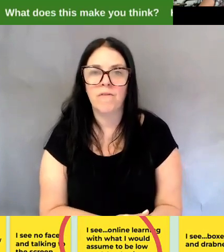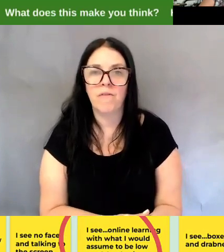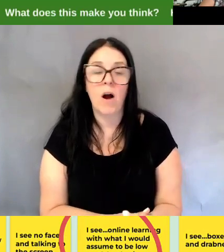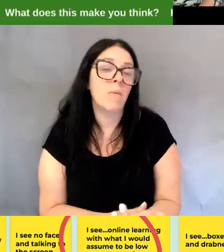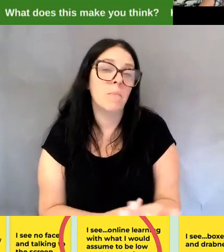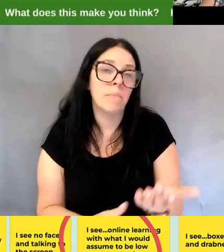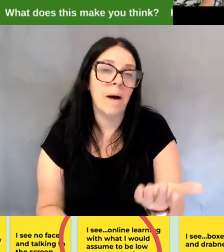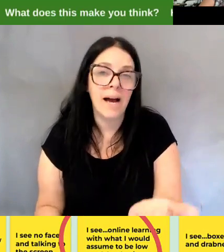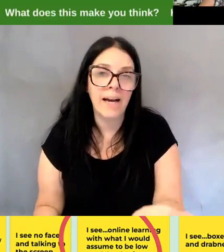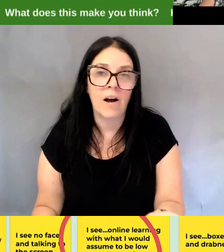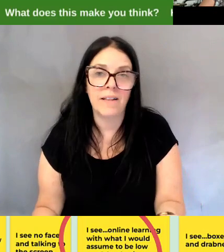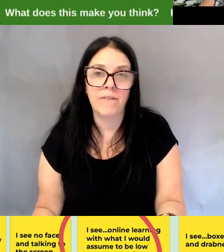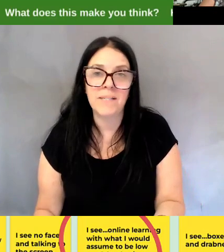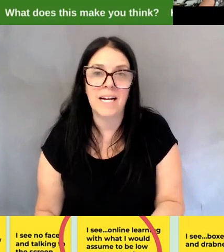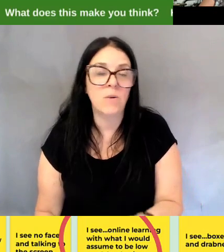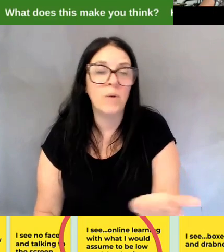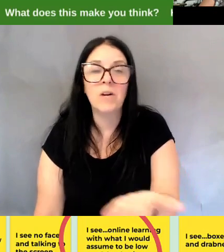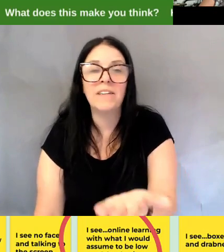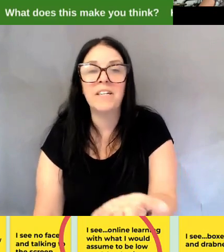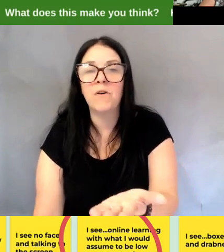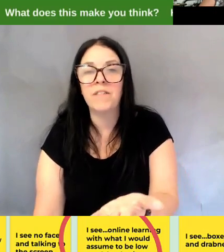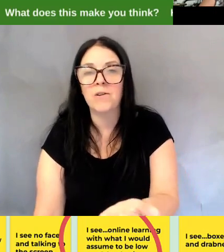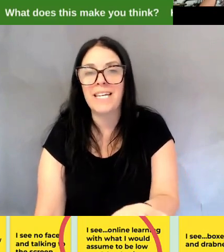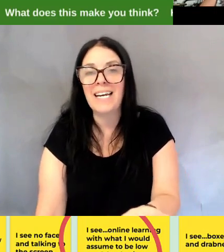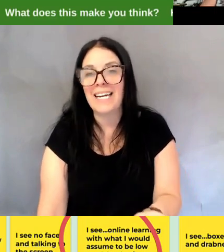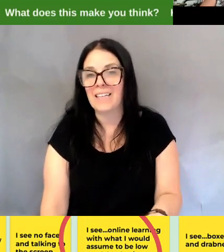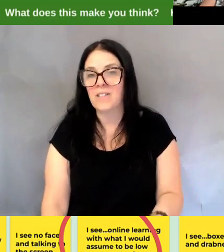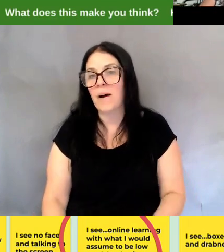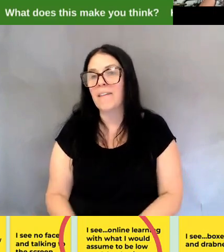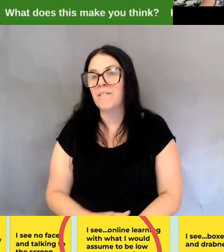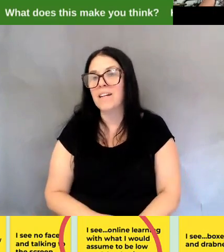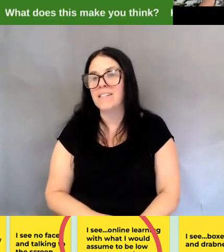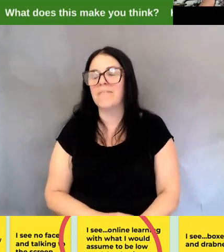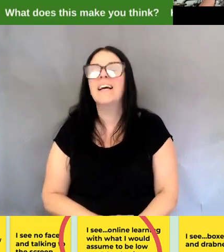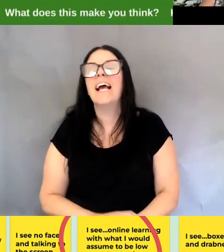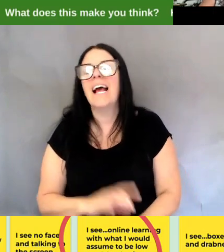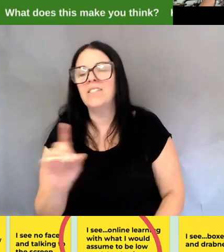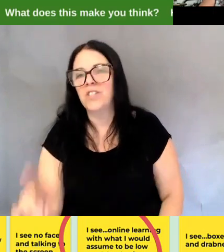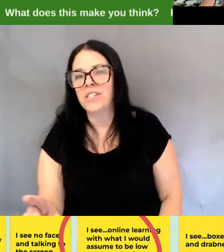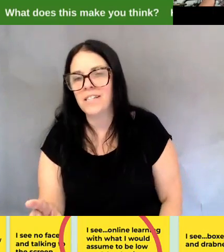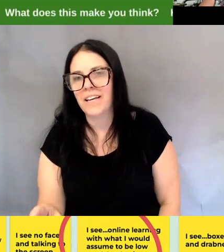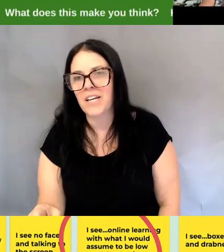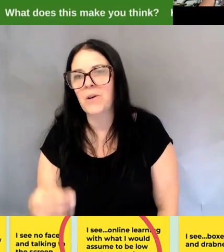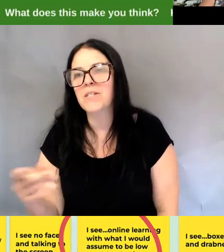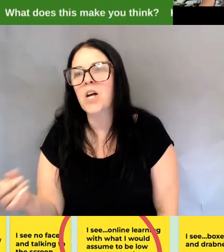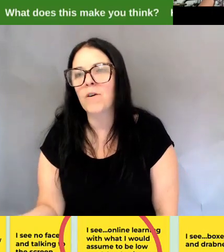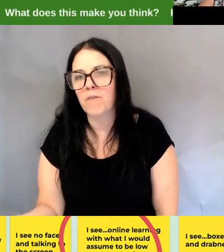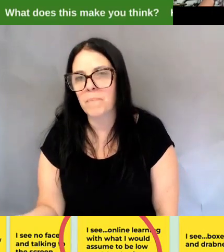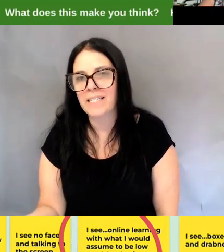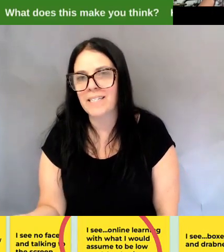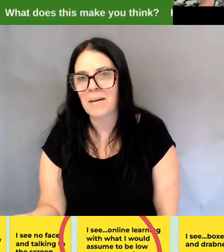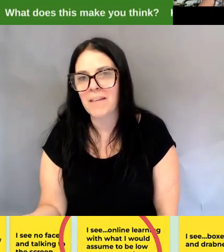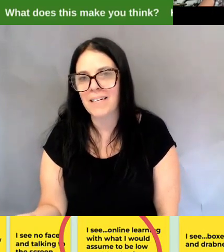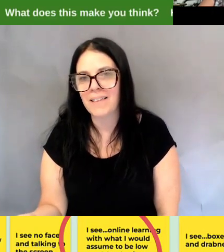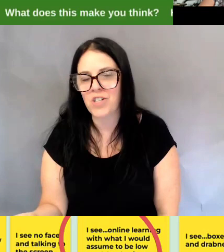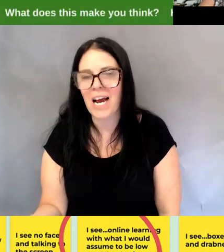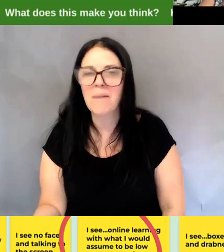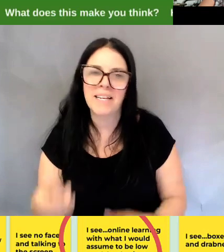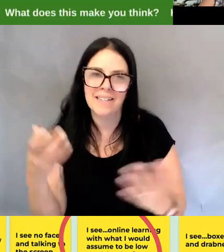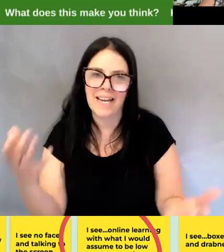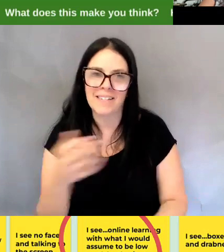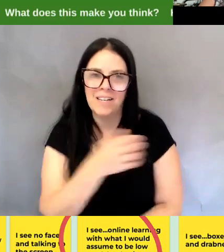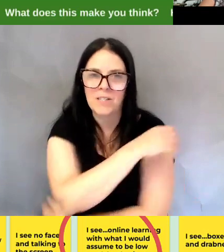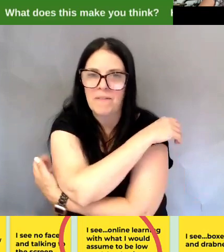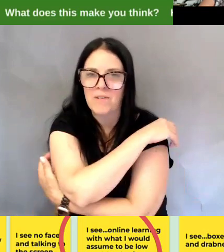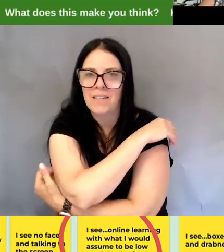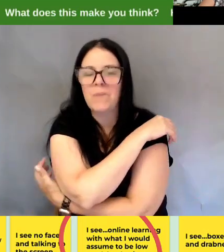know. But on the flip side, we don't even know if they're attending. So I have and just to let you know, it's hard for me to type that in the chat